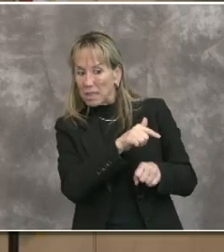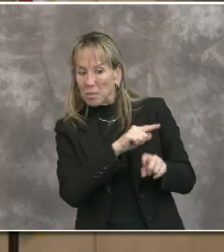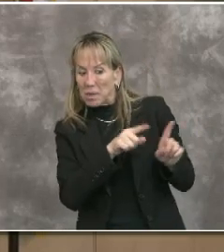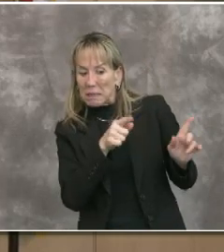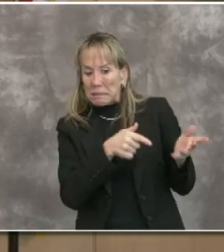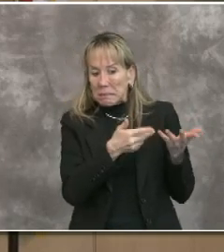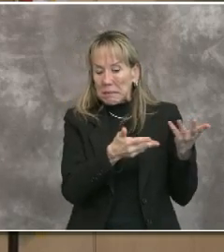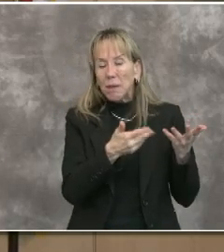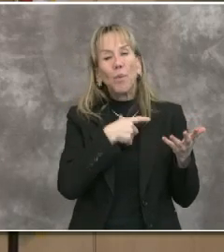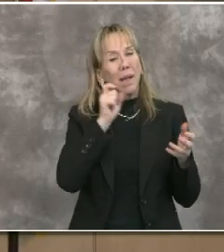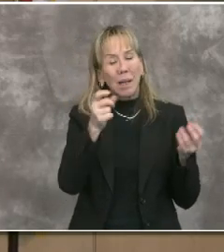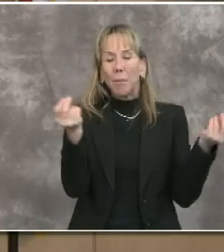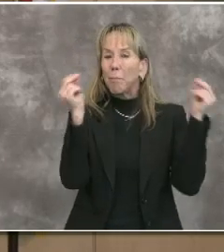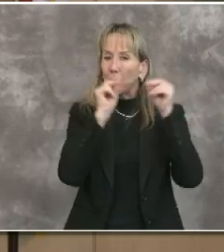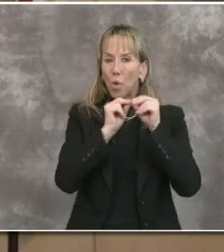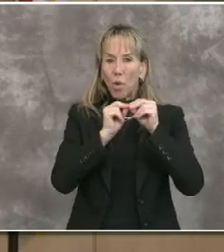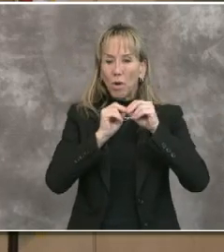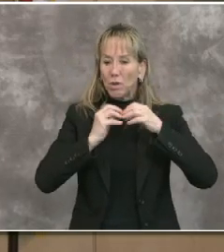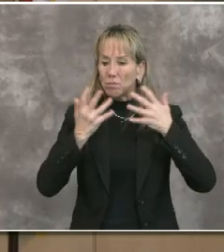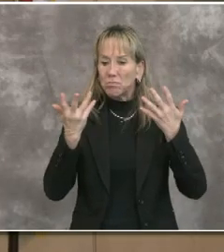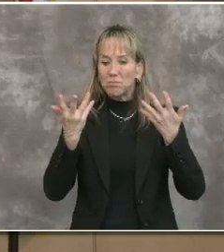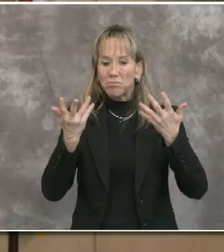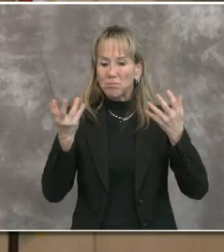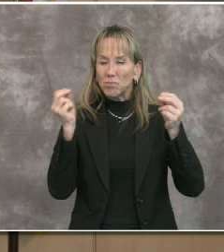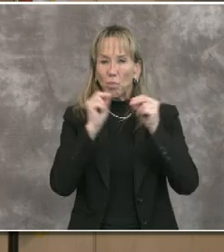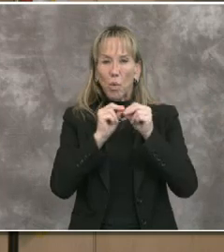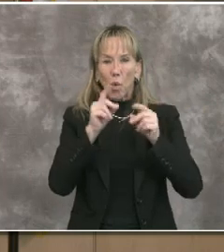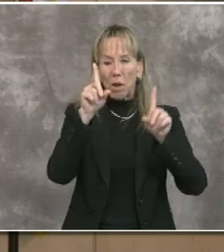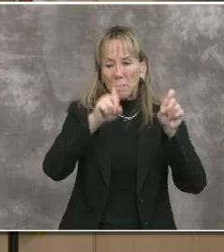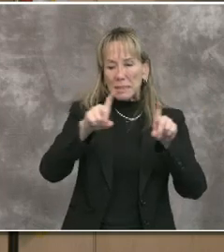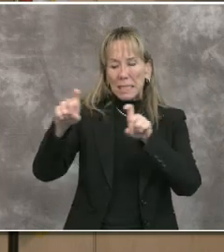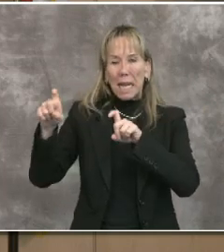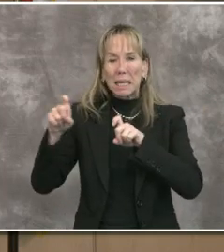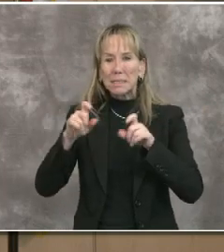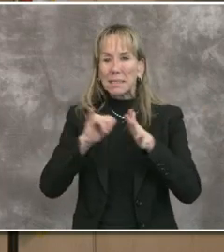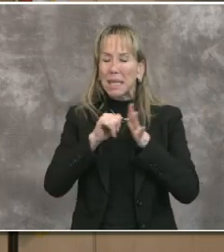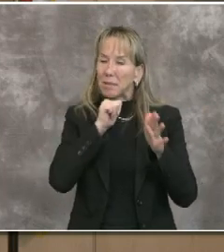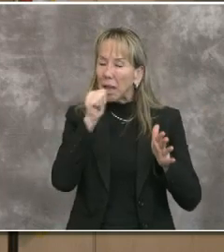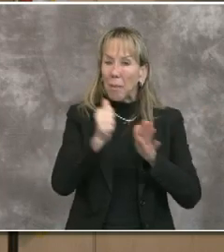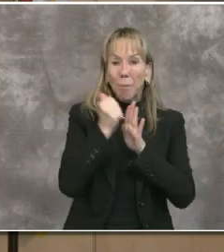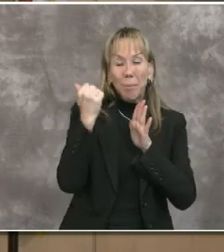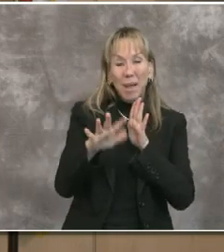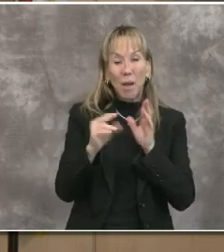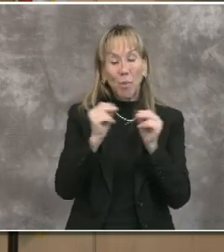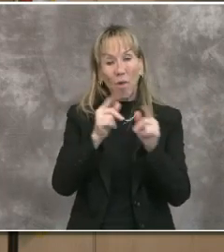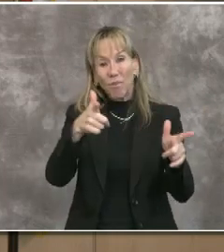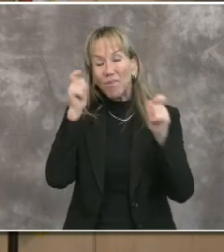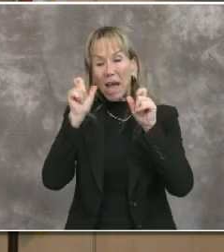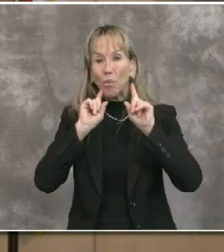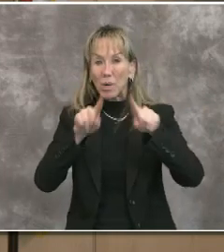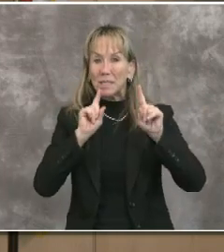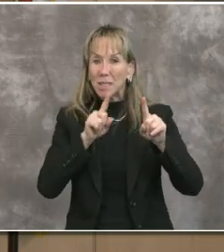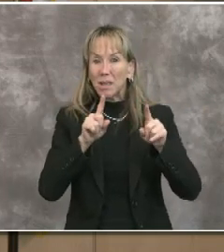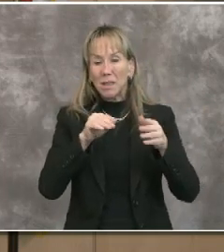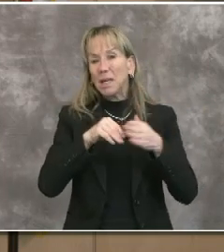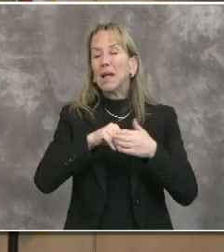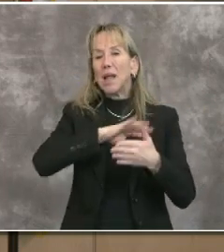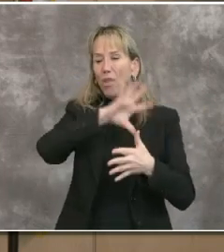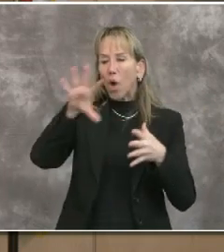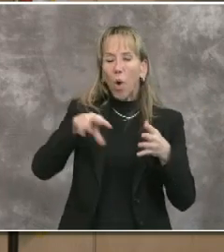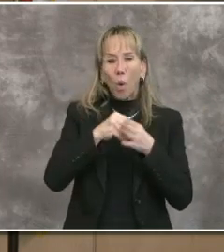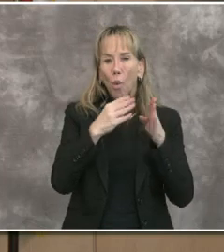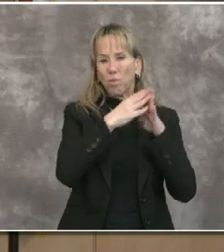have much more widespread, inexpensive, fast result testing really across our entire